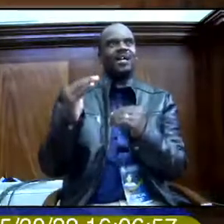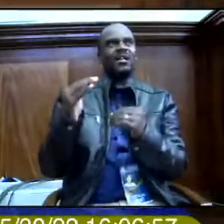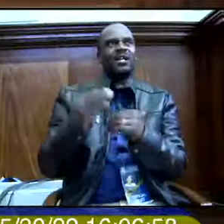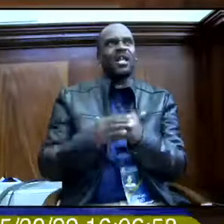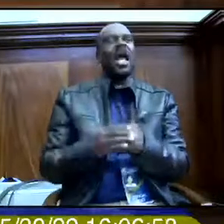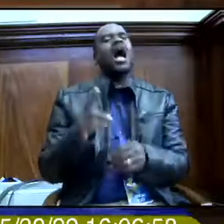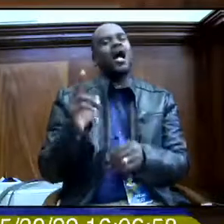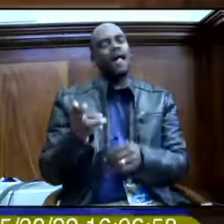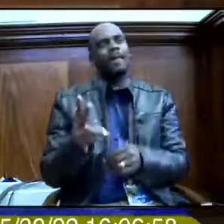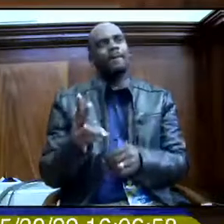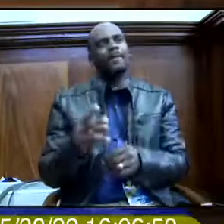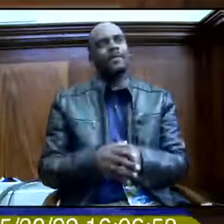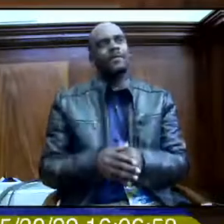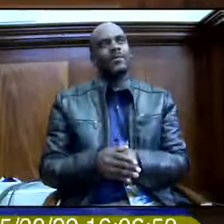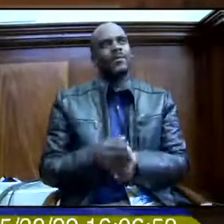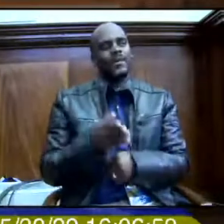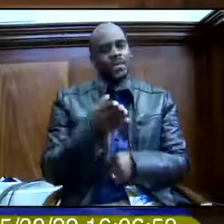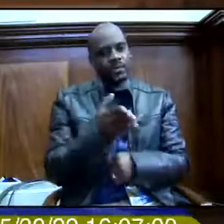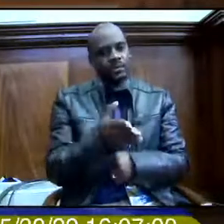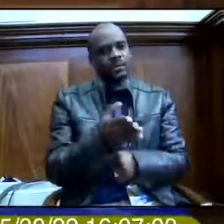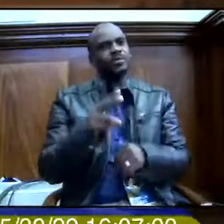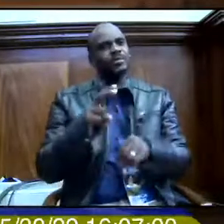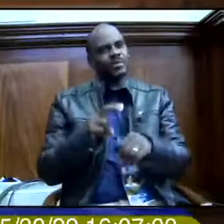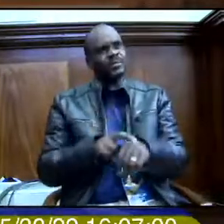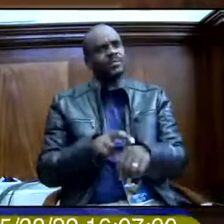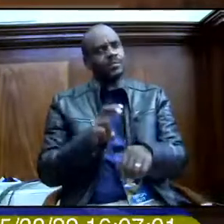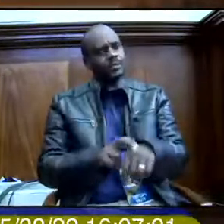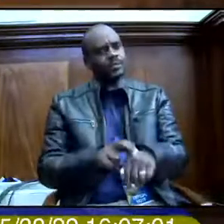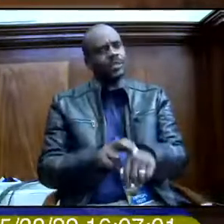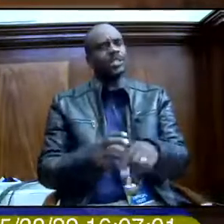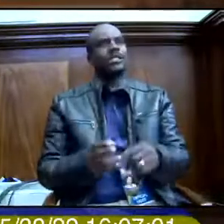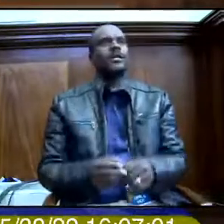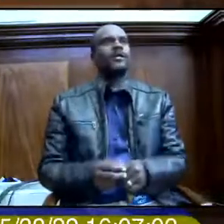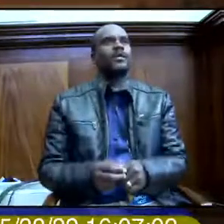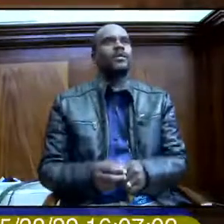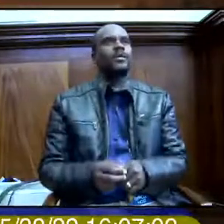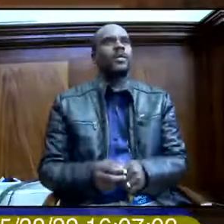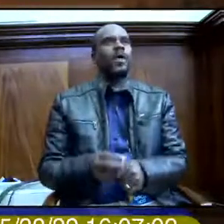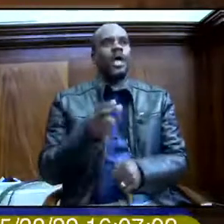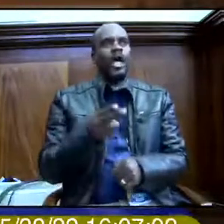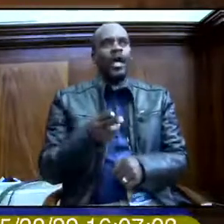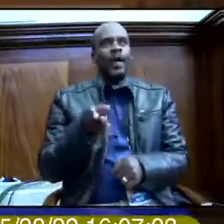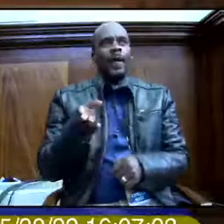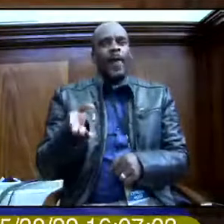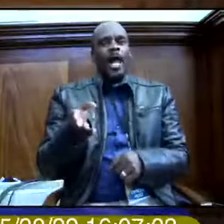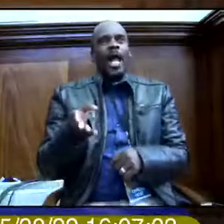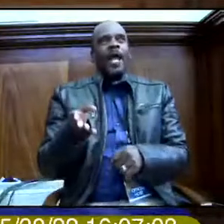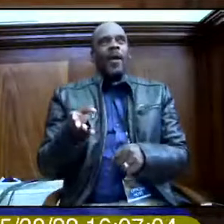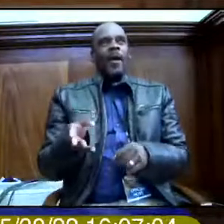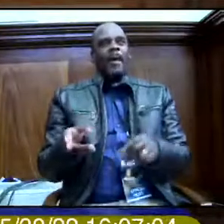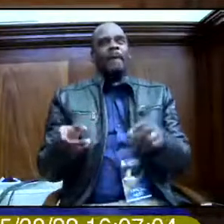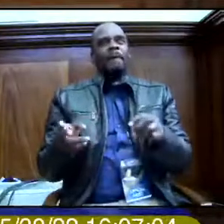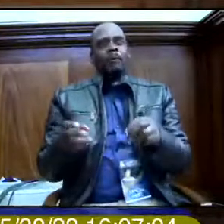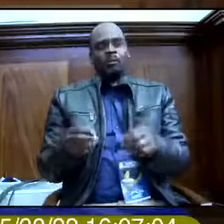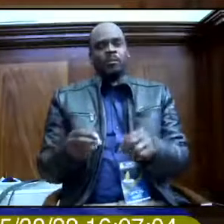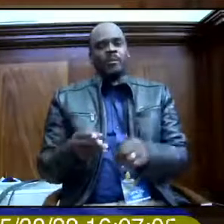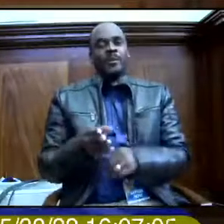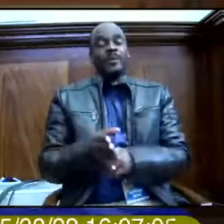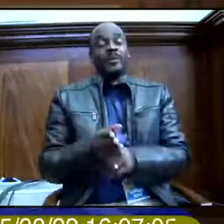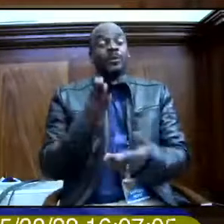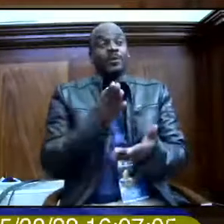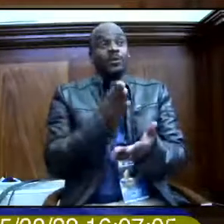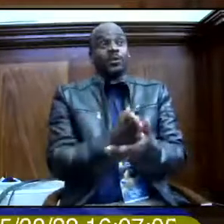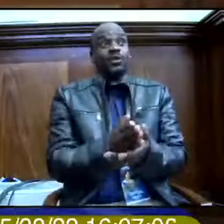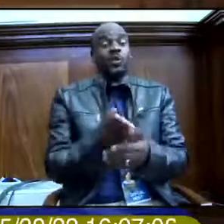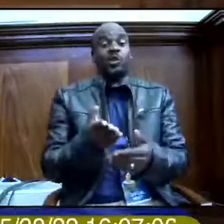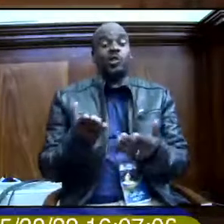also there are unnecessary individuals in the bureaucracy how do you ensure that so